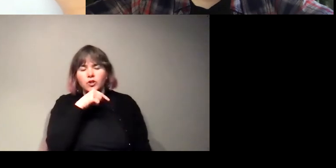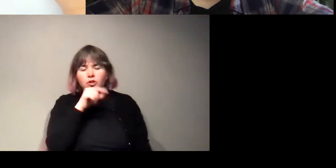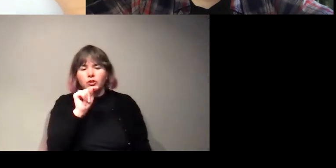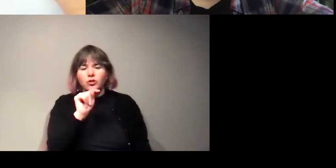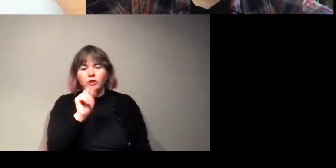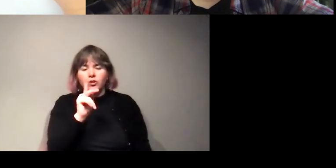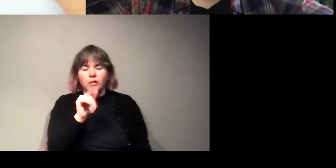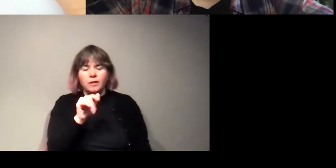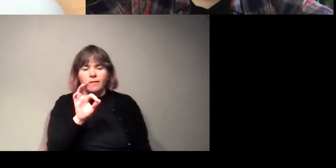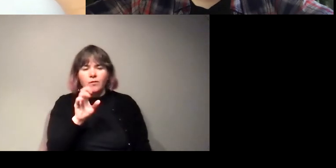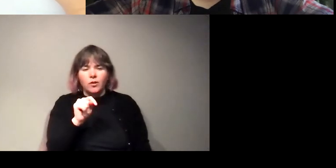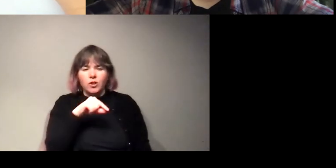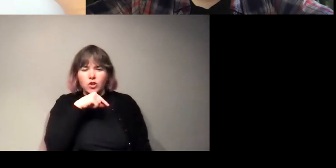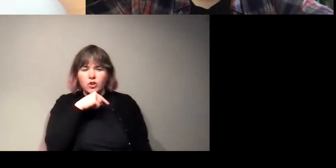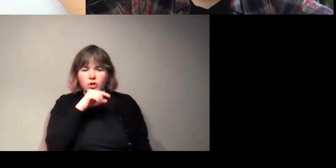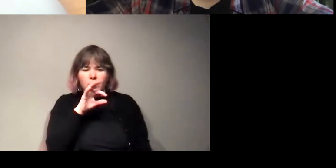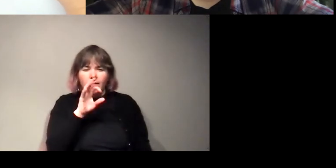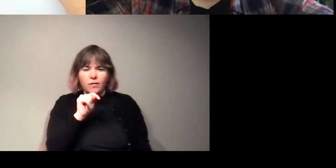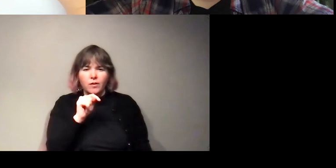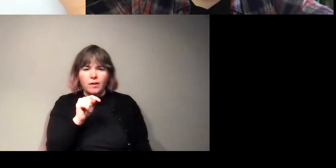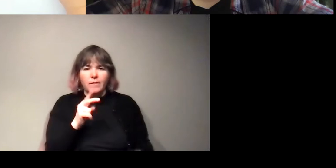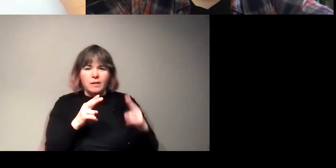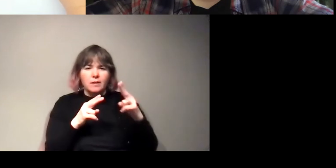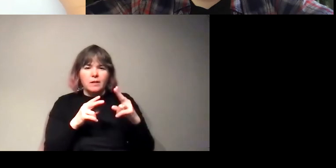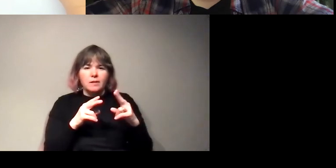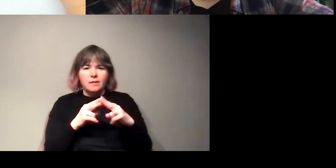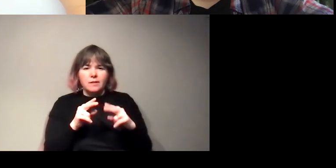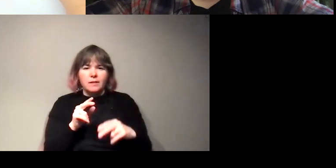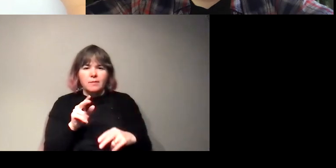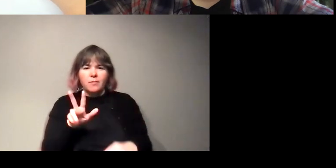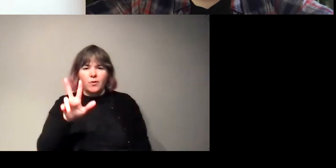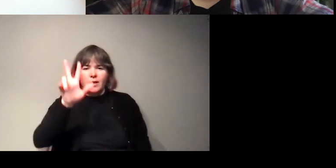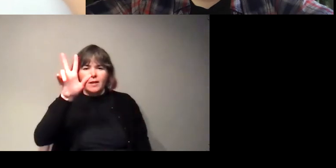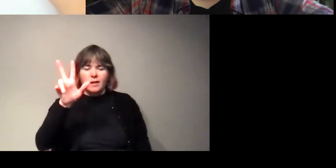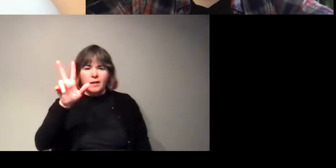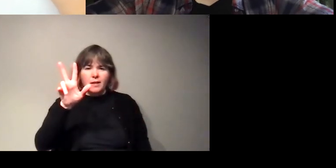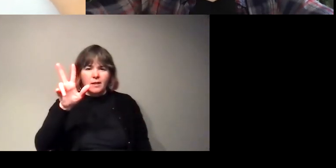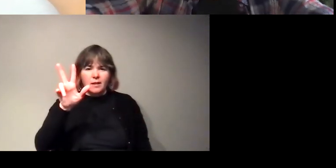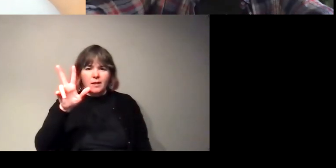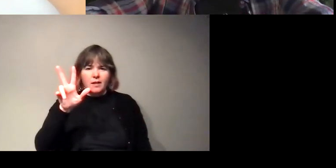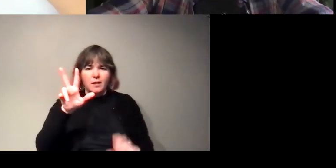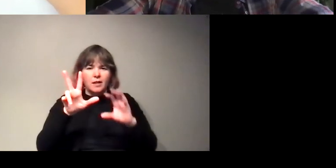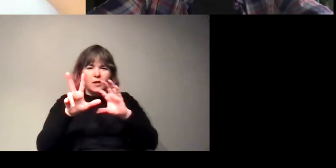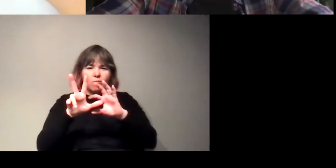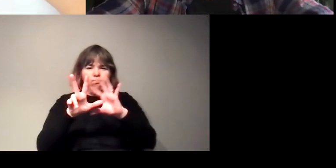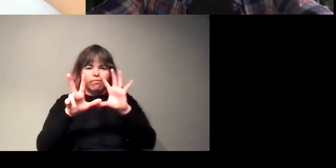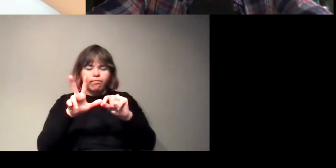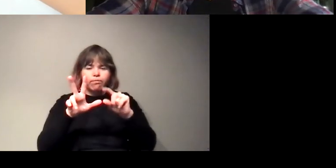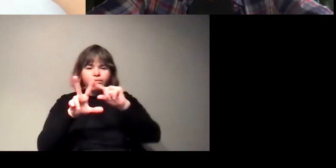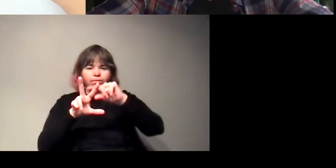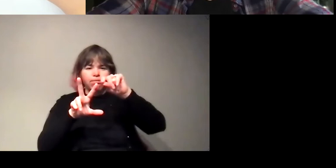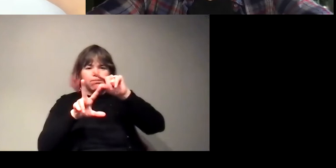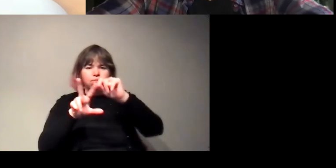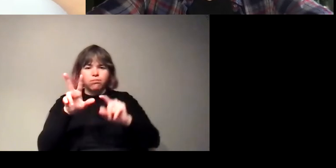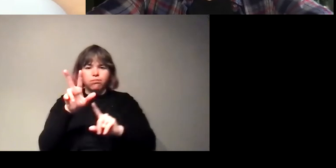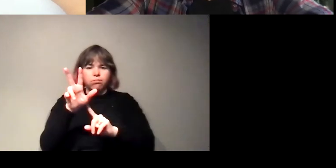got these like, the top of it are these 3 chunky turkey foot looking things.